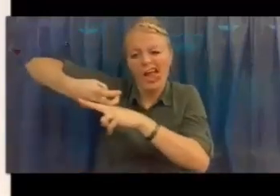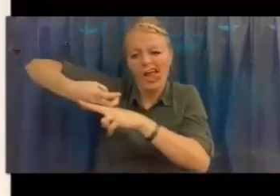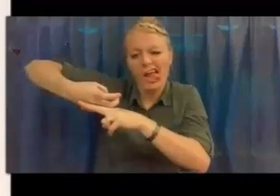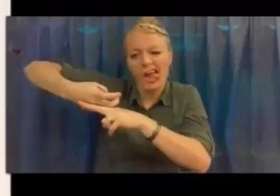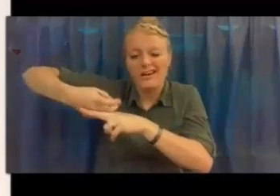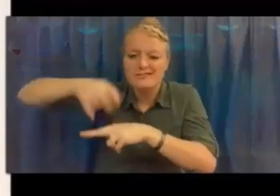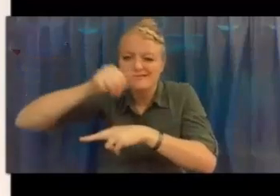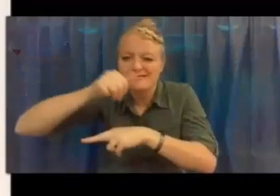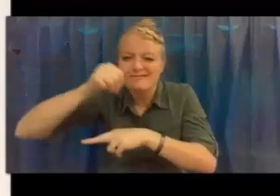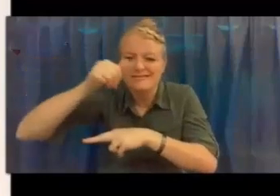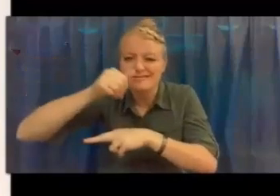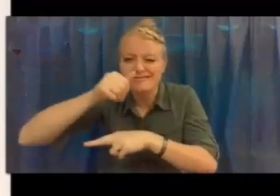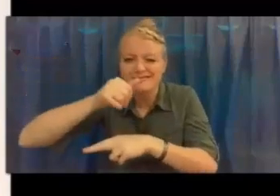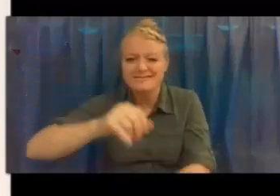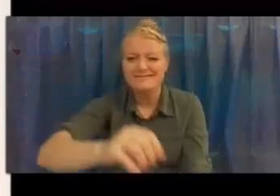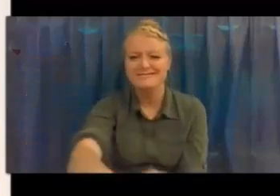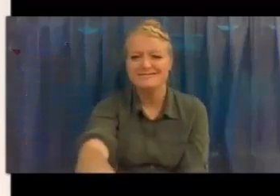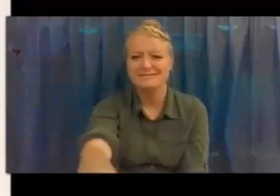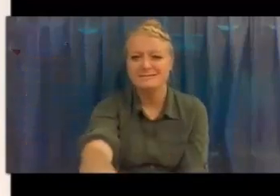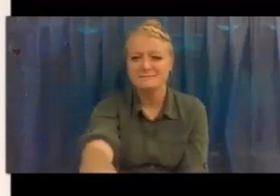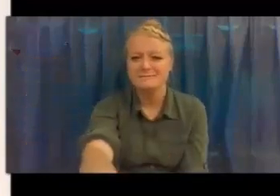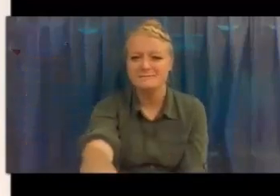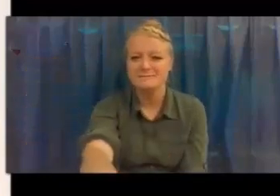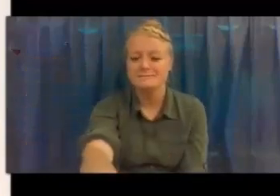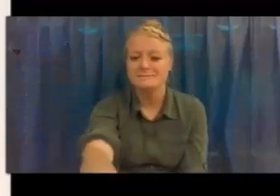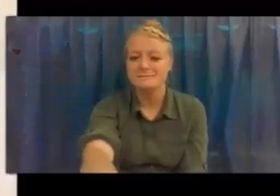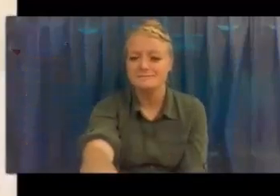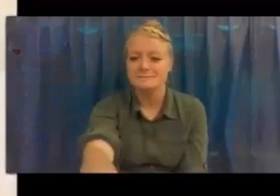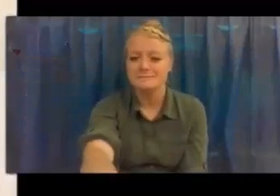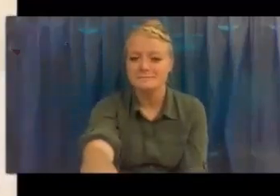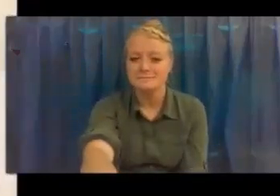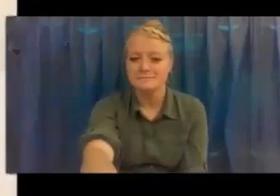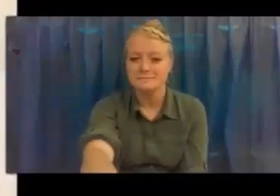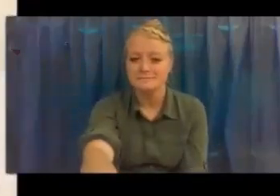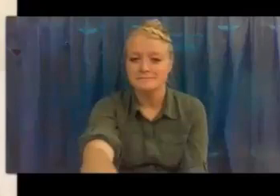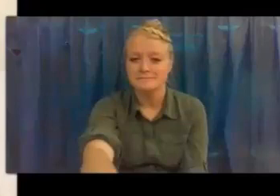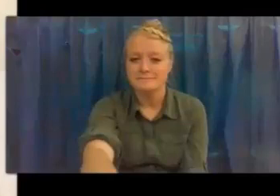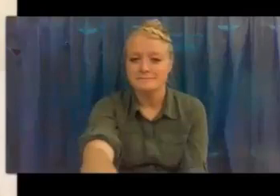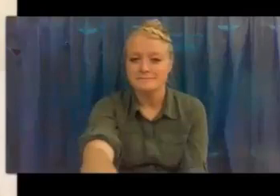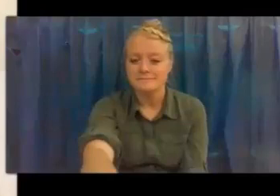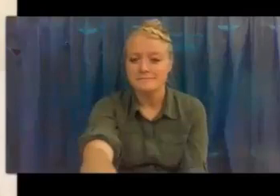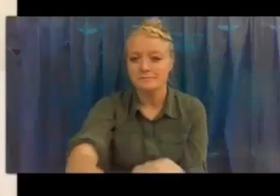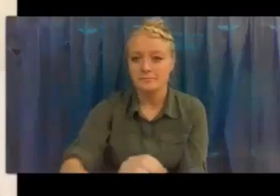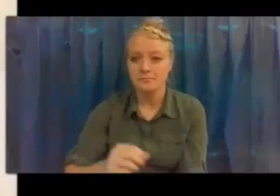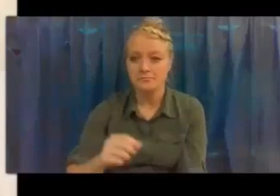or laying nicely. It's in a weird position. It's sitting funny.